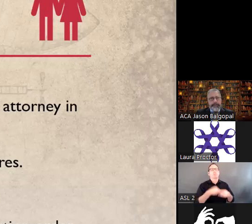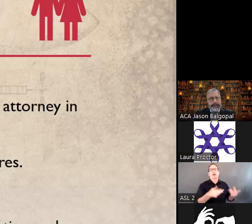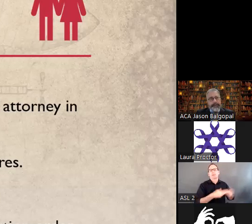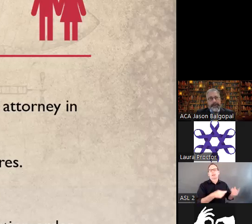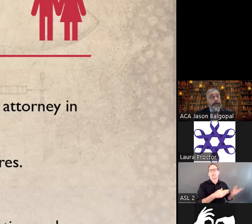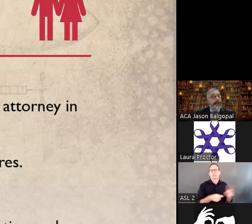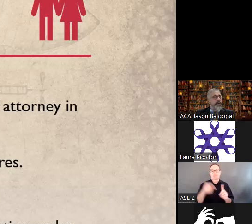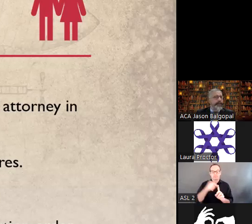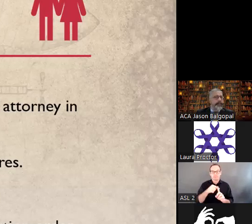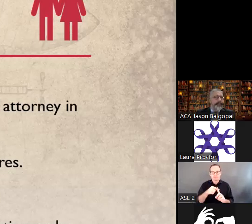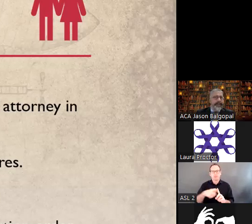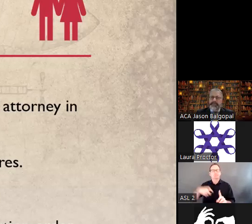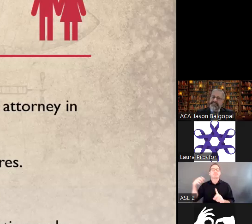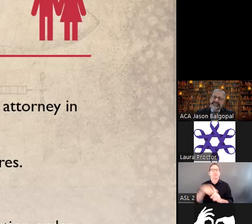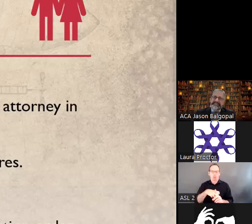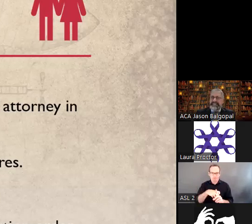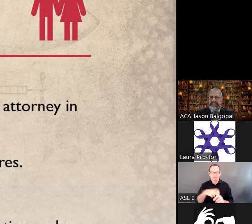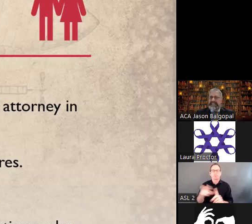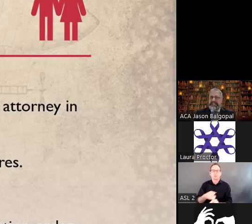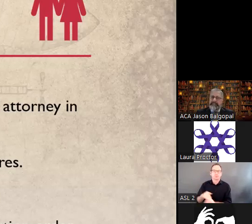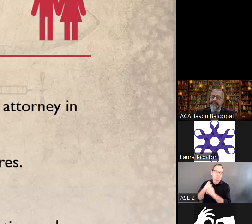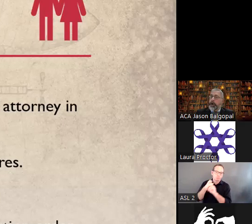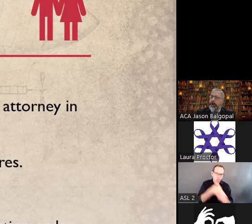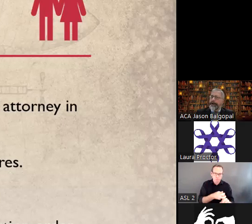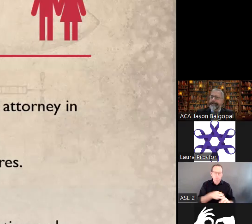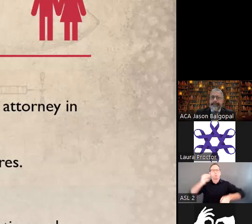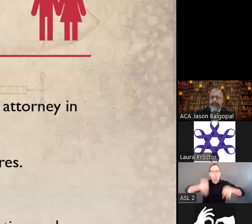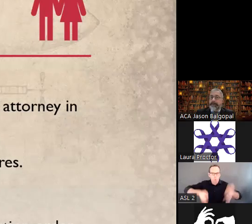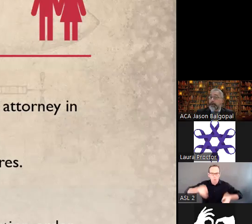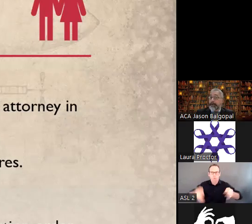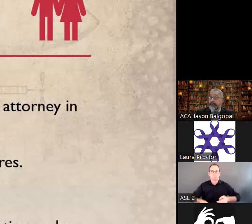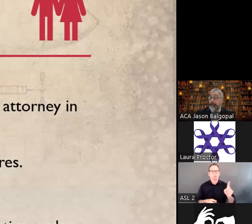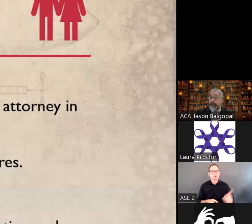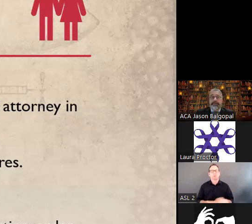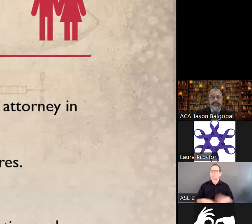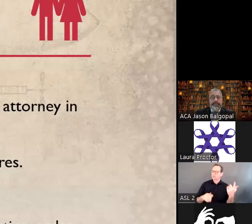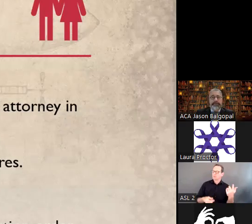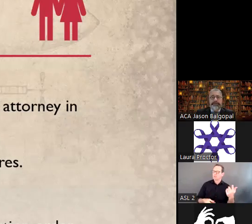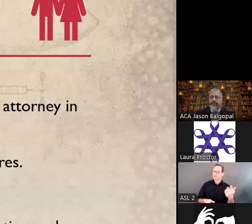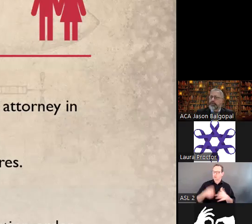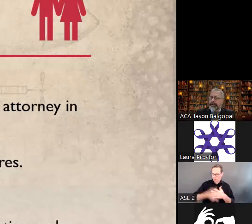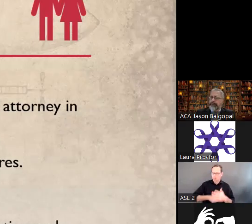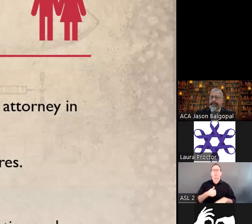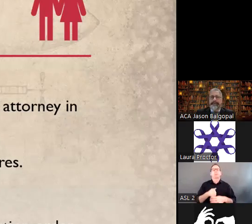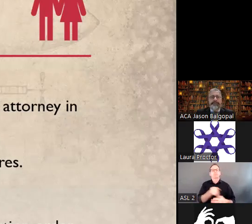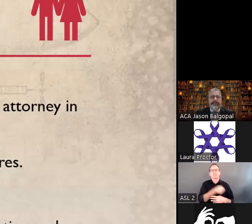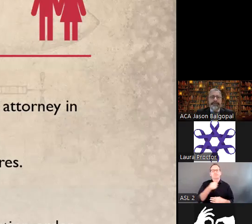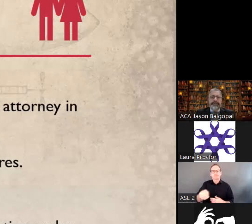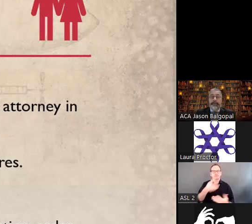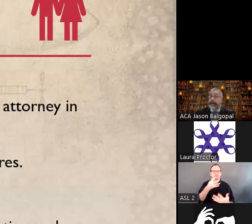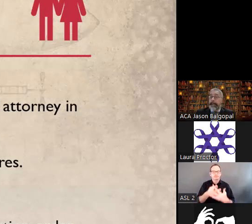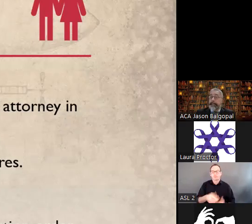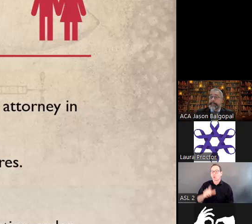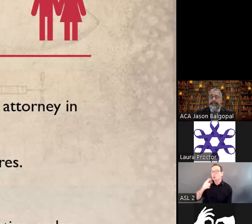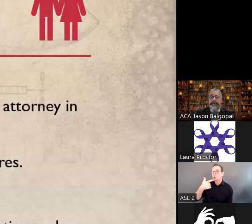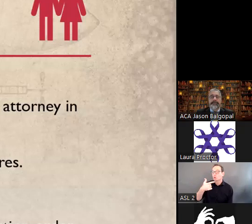And you might inquire why 21 months, which is a bit of an odd number, not 24, which is 2 years, or 12 months, which is a year,